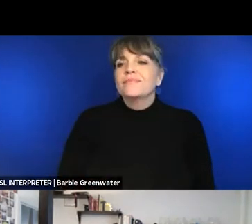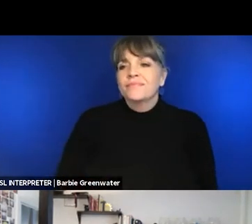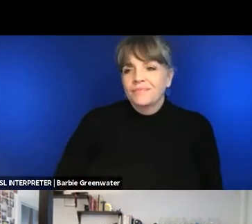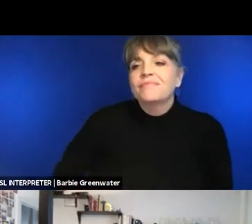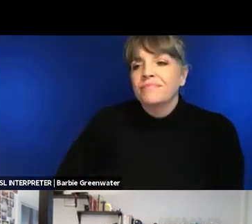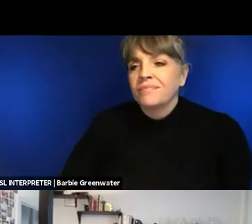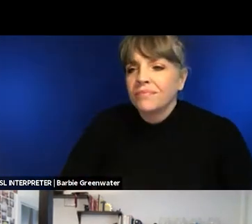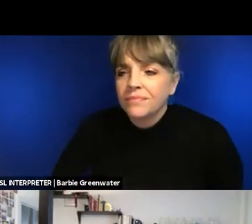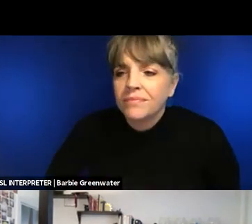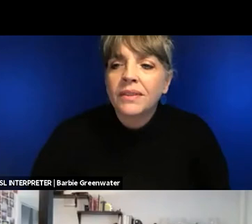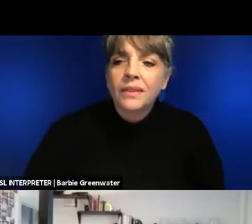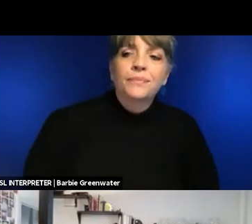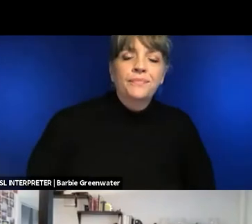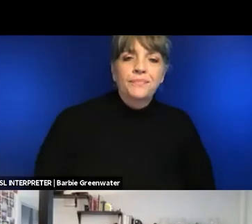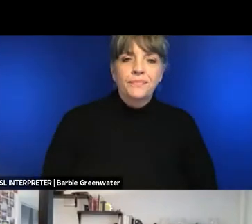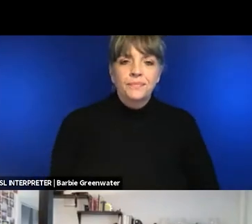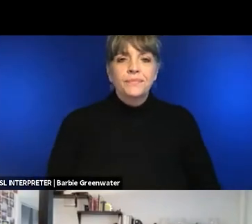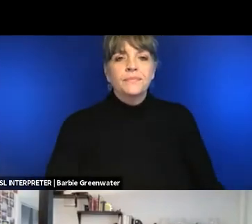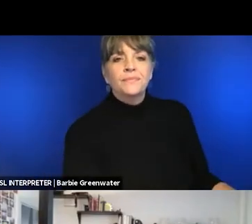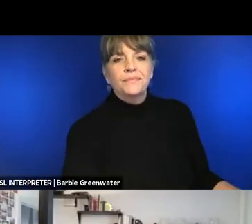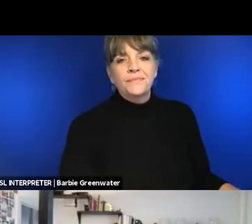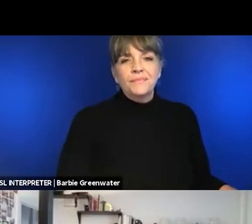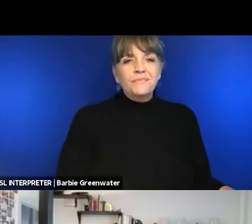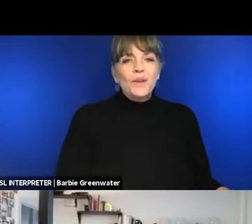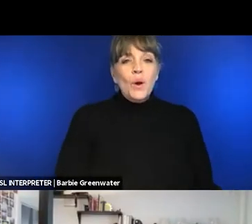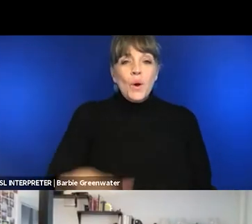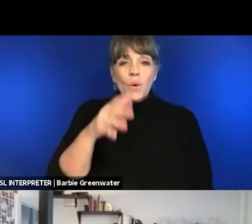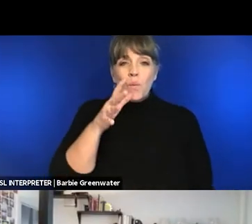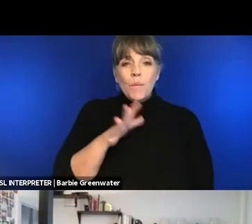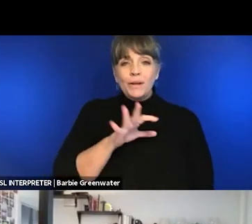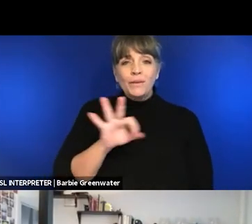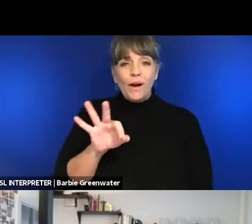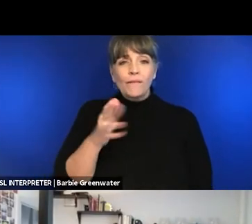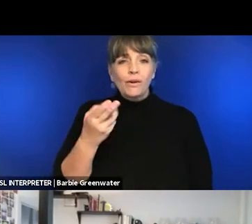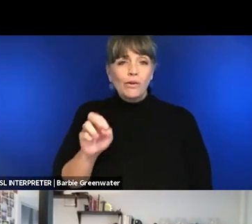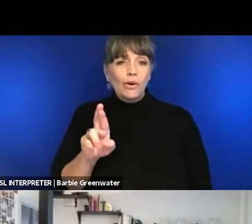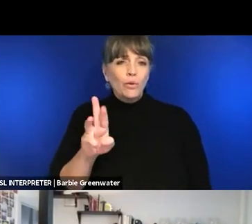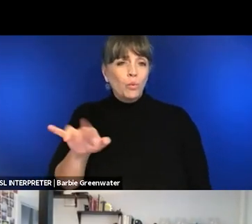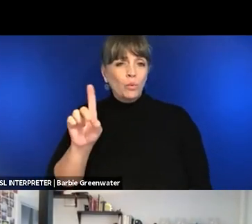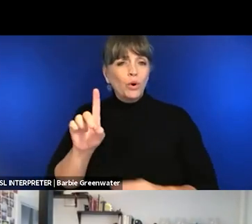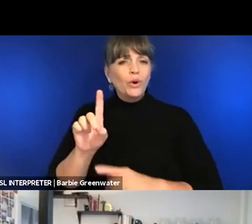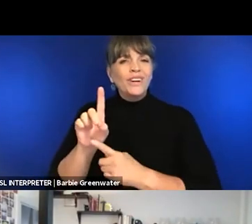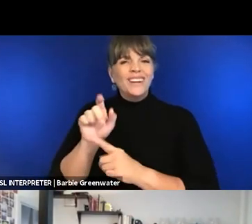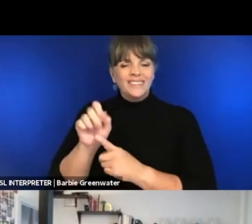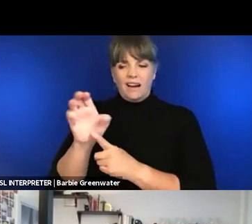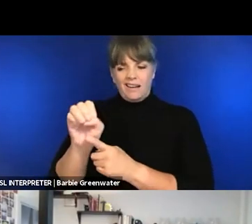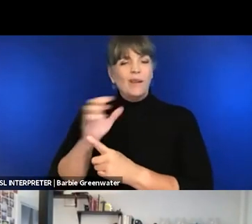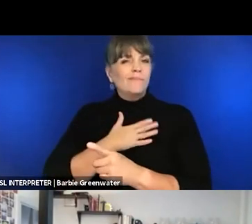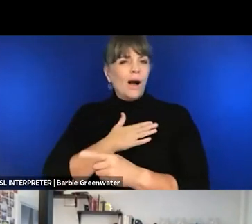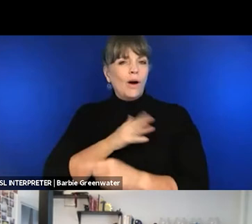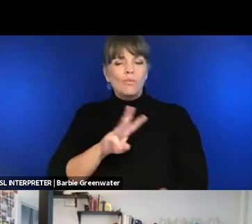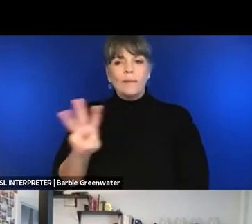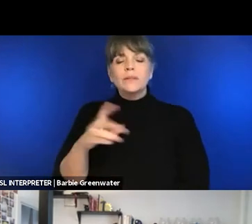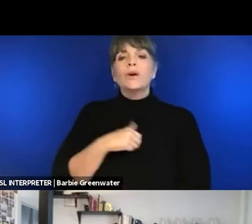you're welcome to go to my website, which is womanoverword.com, and go to the audio description page to